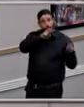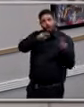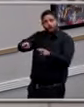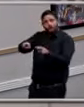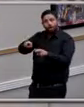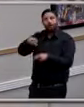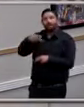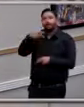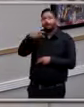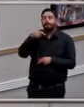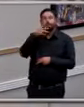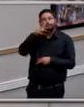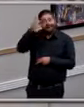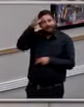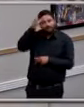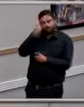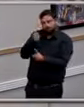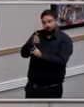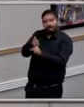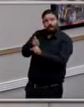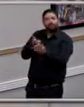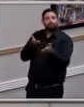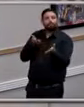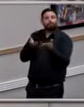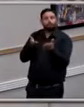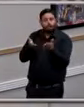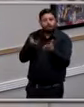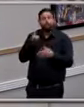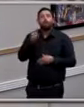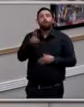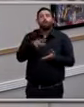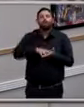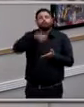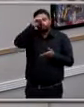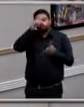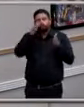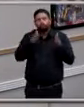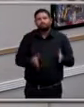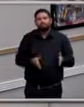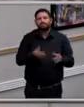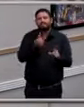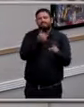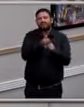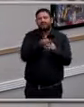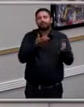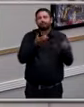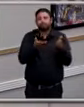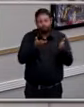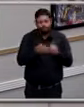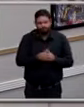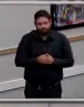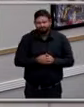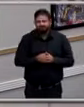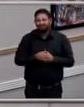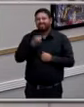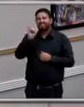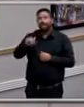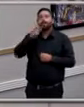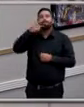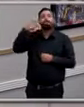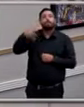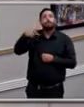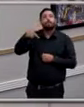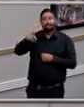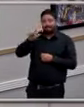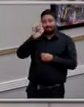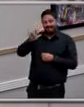parent self-serve or student self-serve. That's that big purple button that you can find on the Parent Online Academy. That is